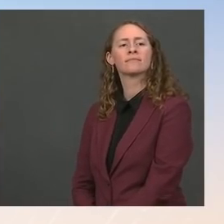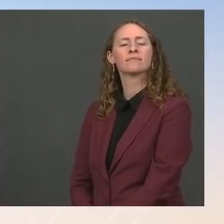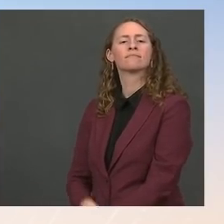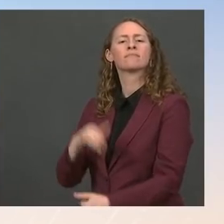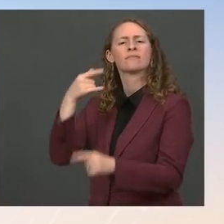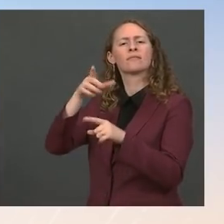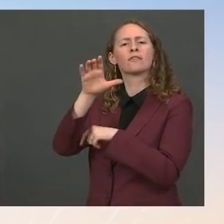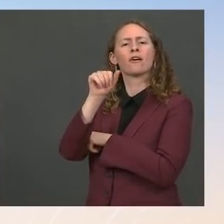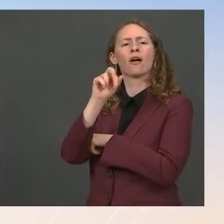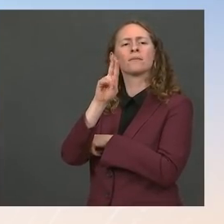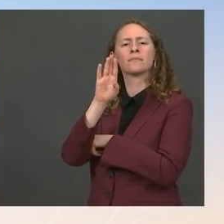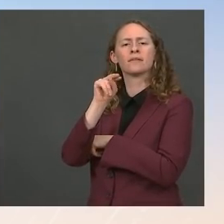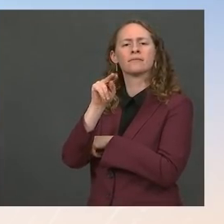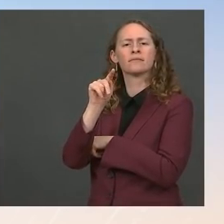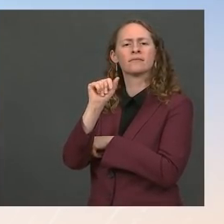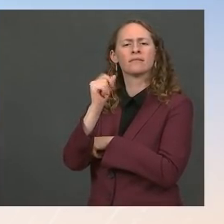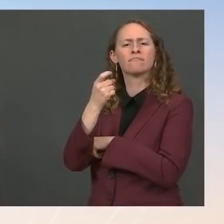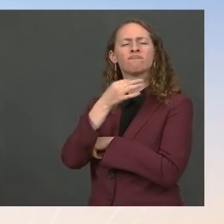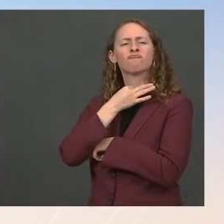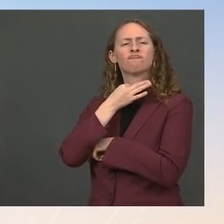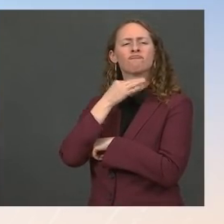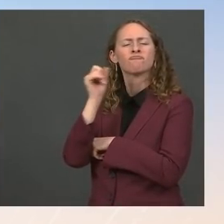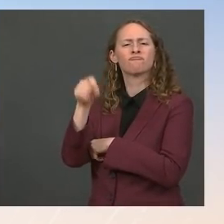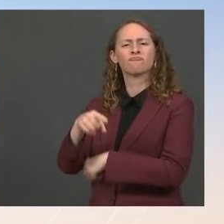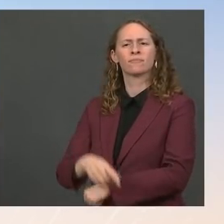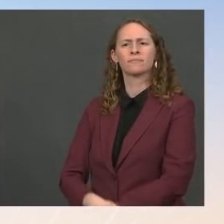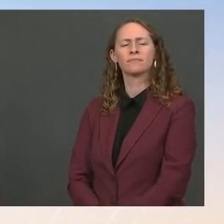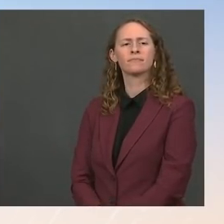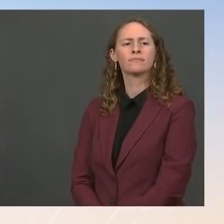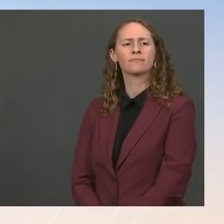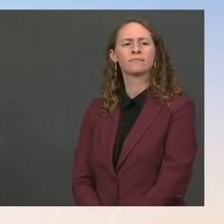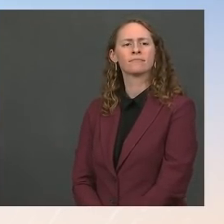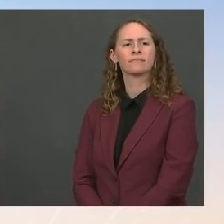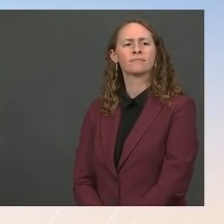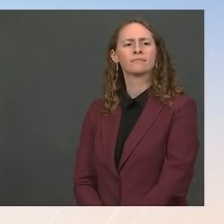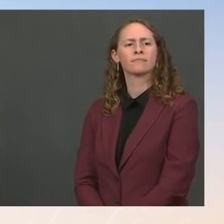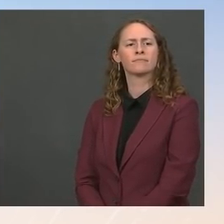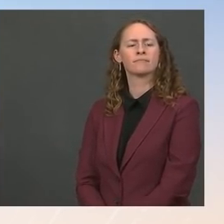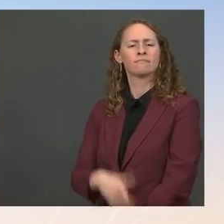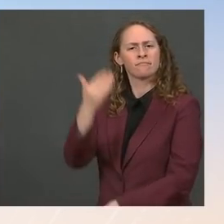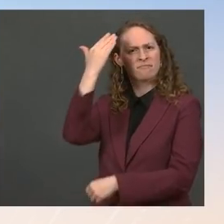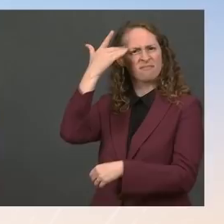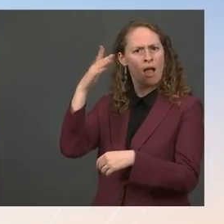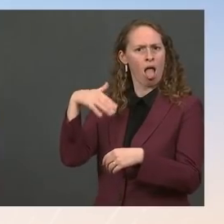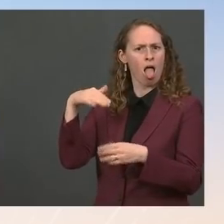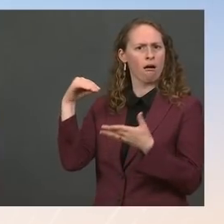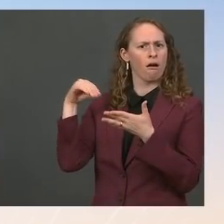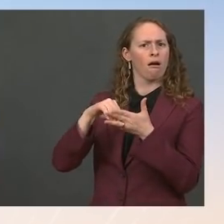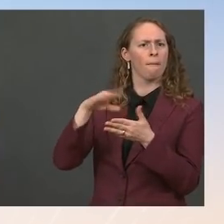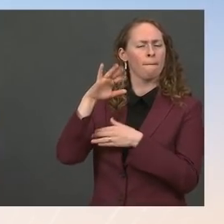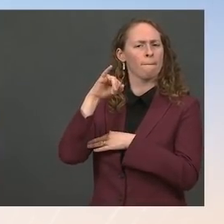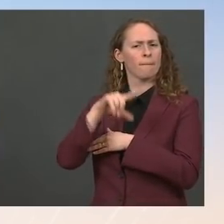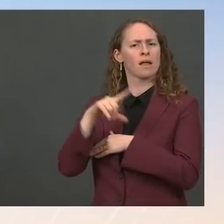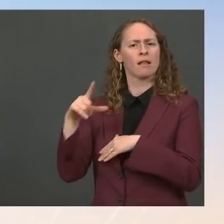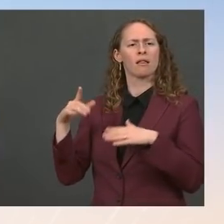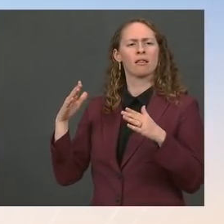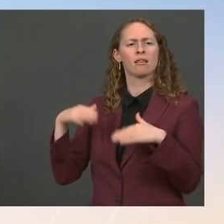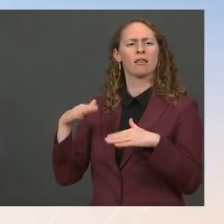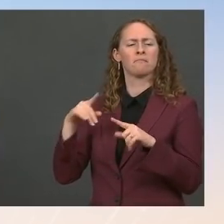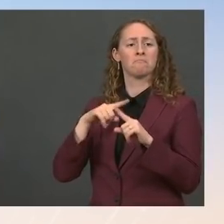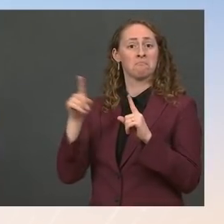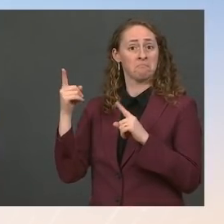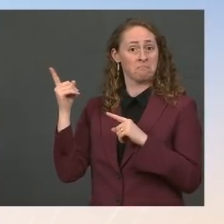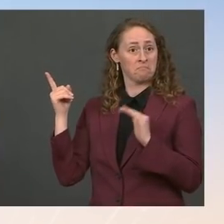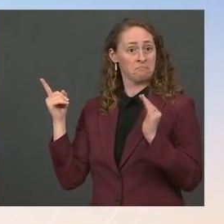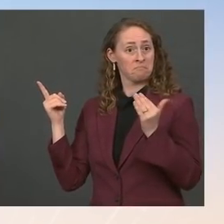tax, I know you said it isn't his idea, but does he believe it's possible to design a carbon